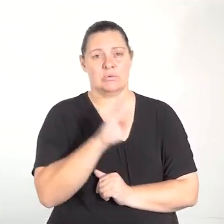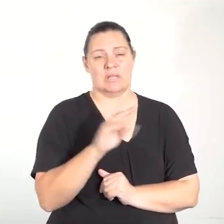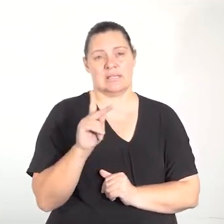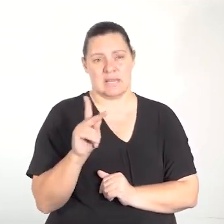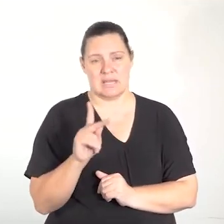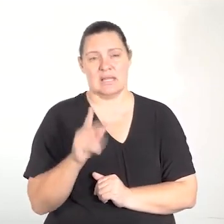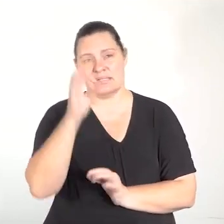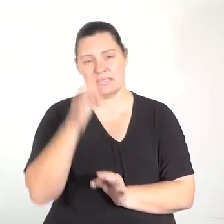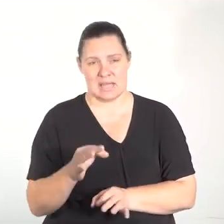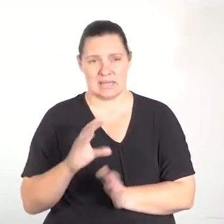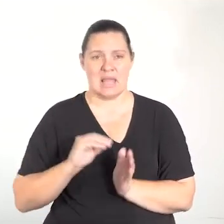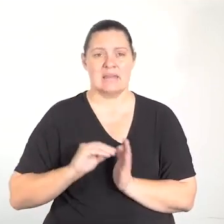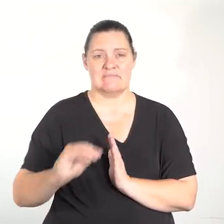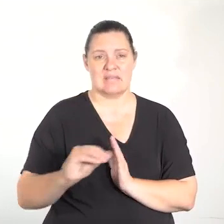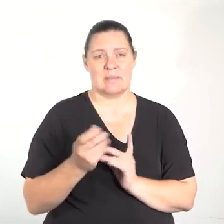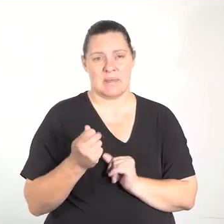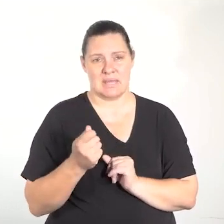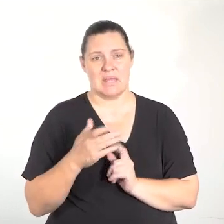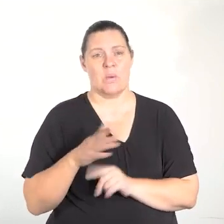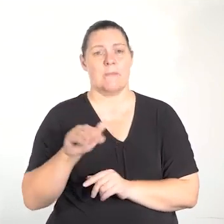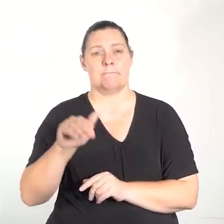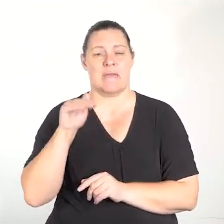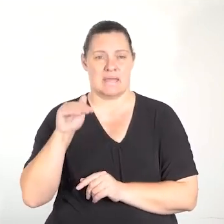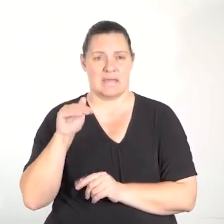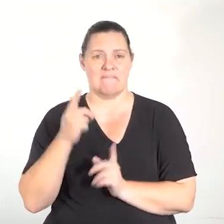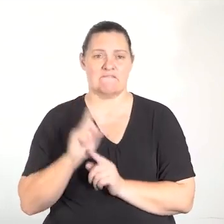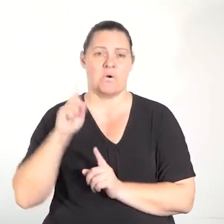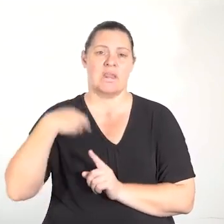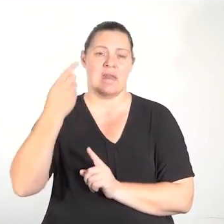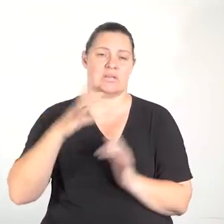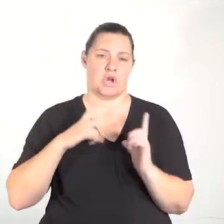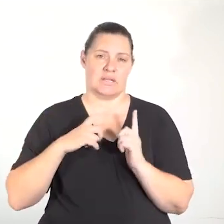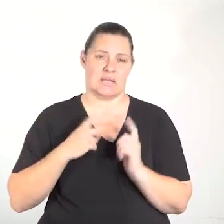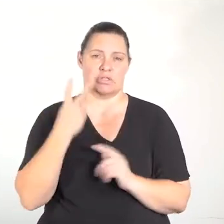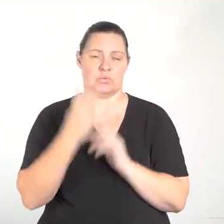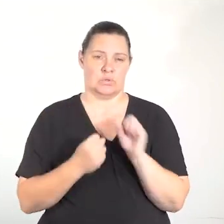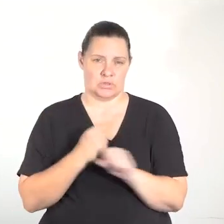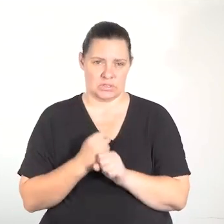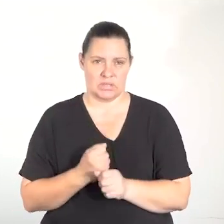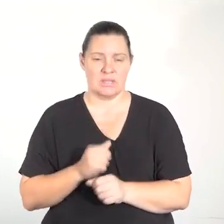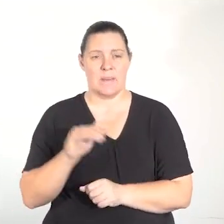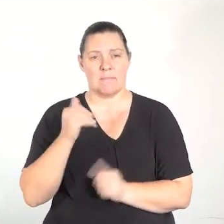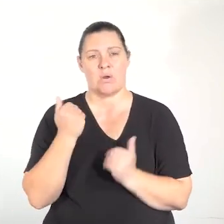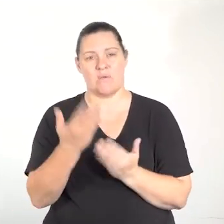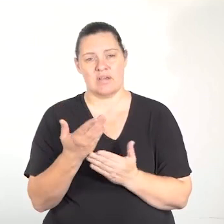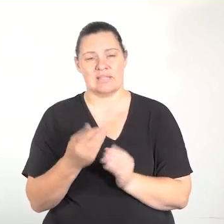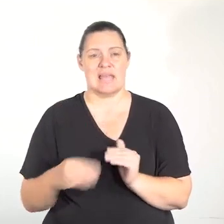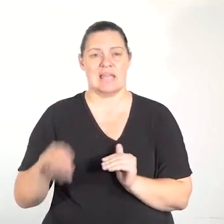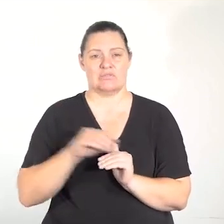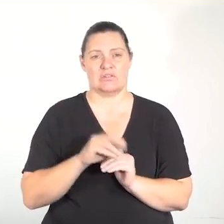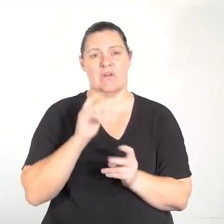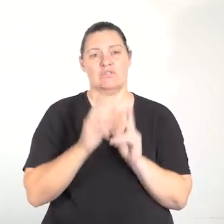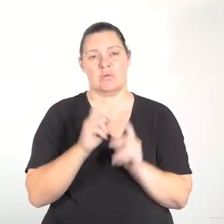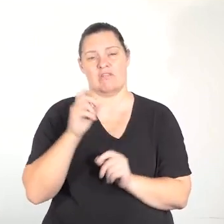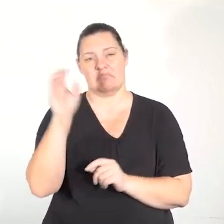question. So Busi and Kensani decide to invest the remaining amount at the bank for their next holiday in 2 years' time. The bank